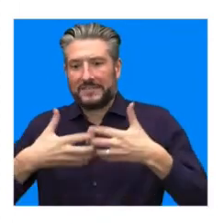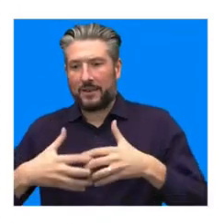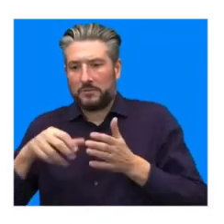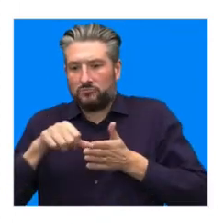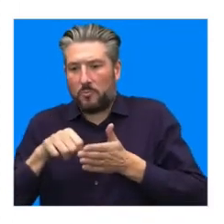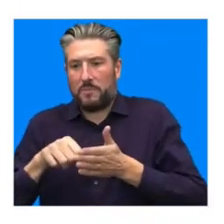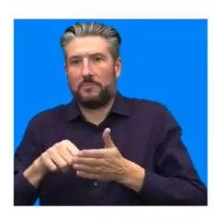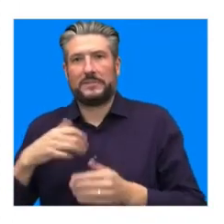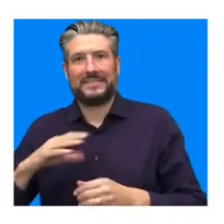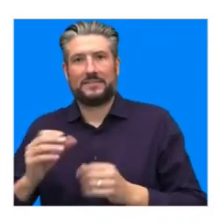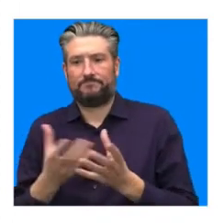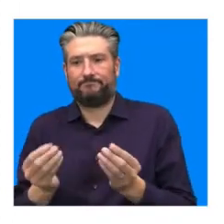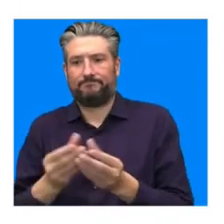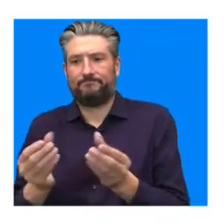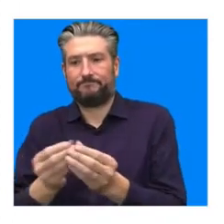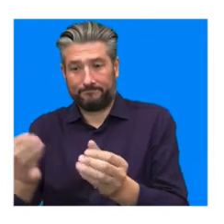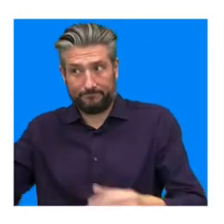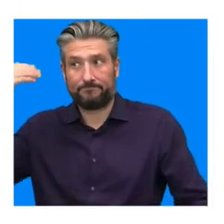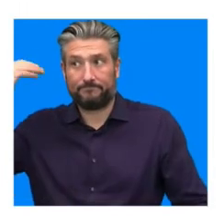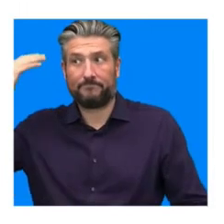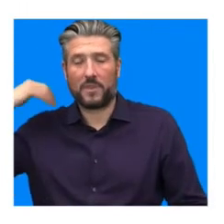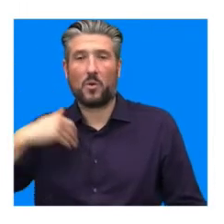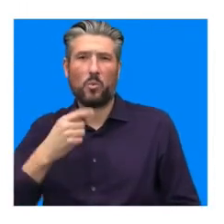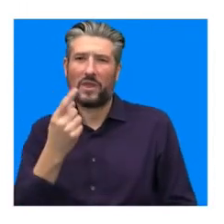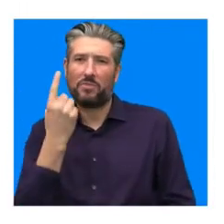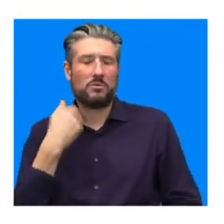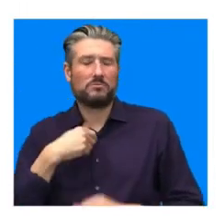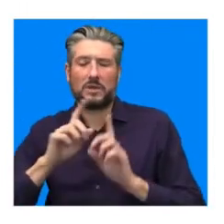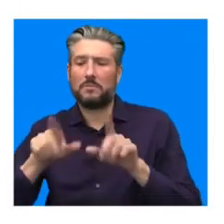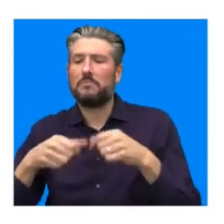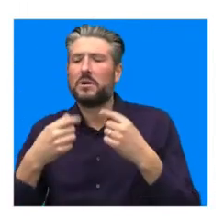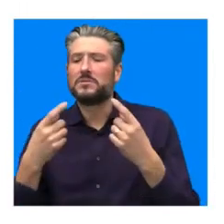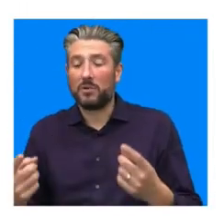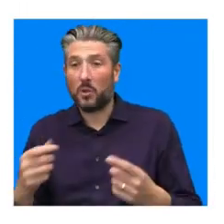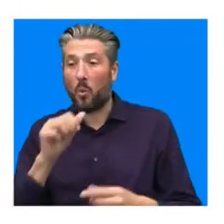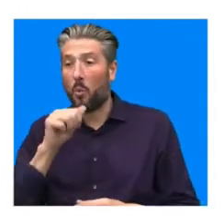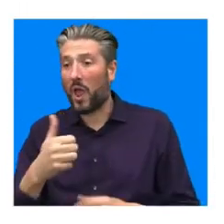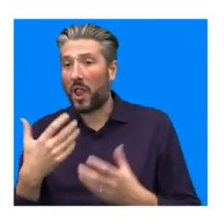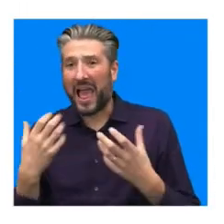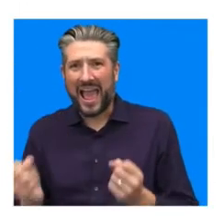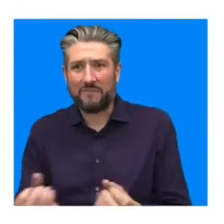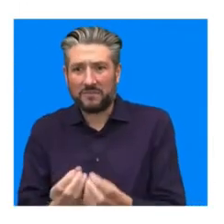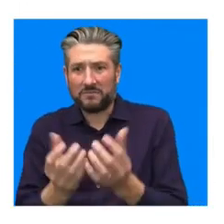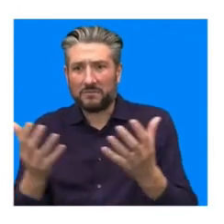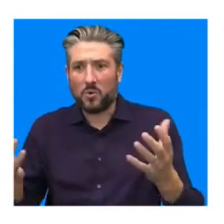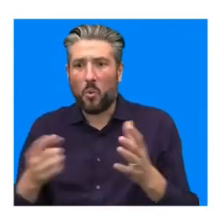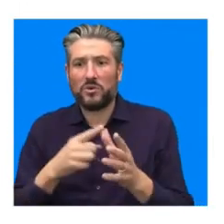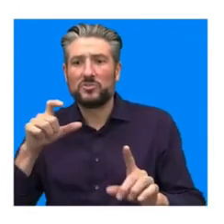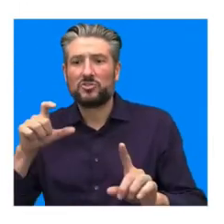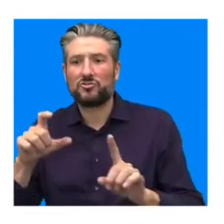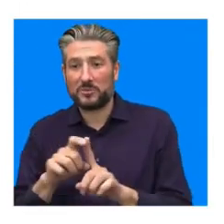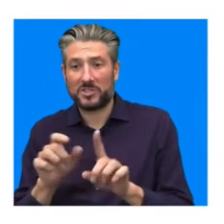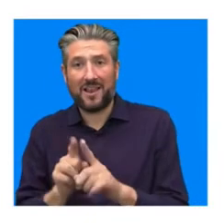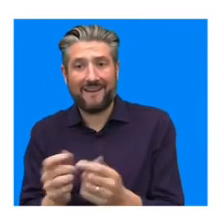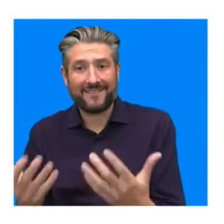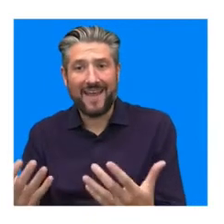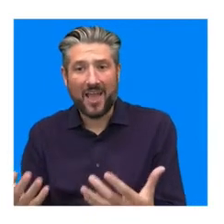And I don't think we ever believed that we would see the amount of description that's available today, even a lot of it